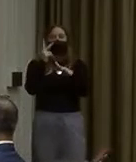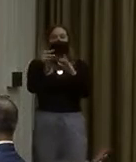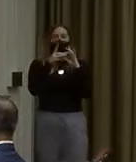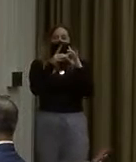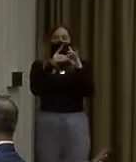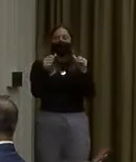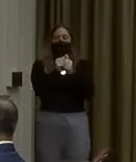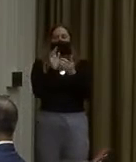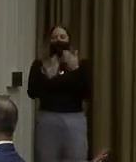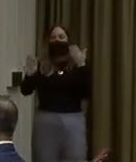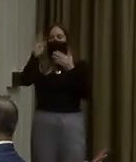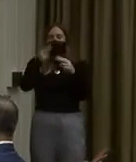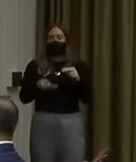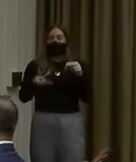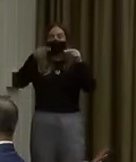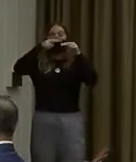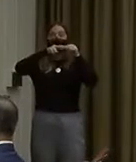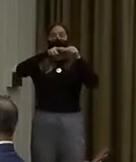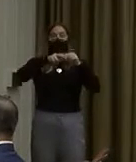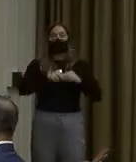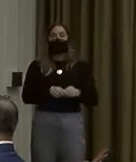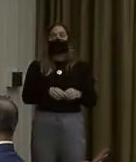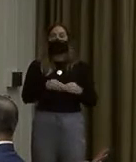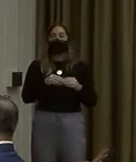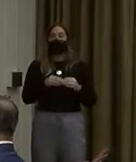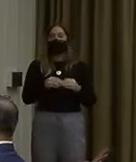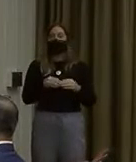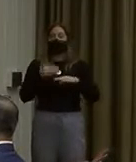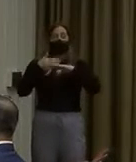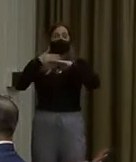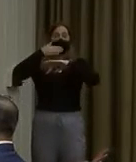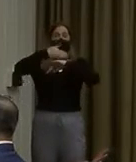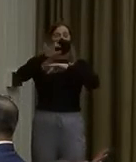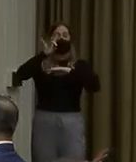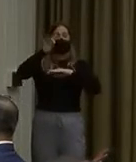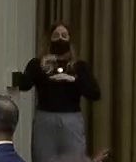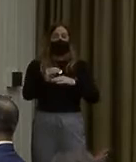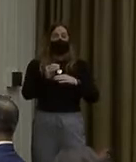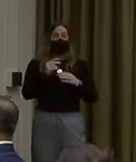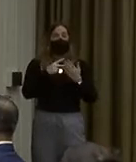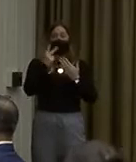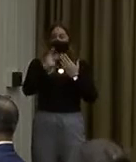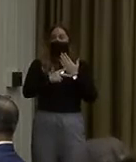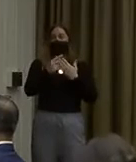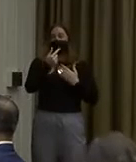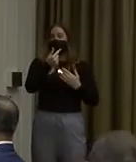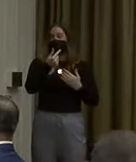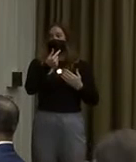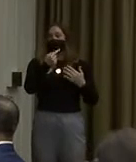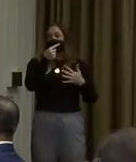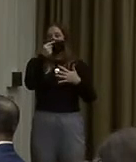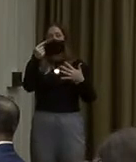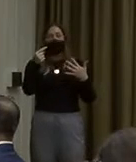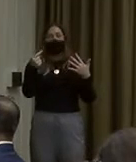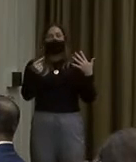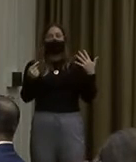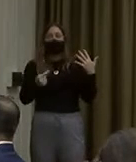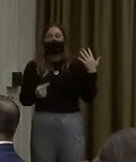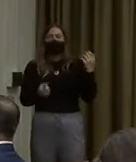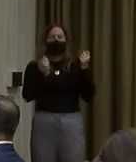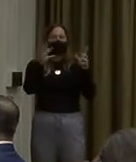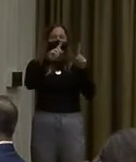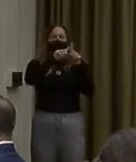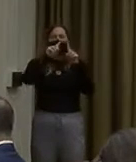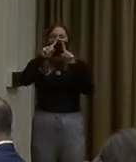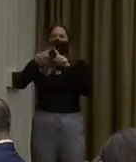universities increasing. There are over 80 such programs today at places like Purdue, GW, LaSalle, Notre Dame, University of